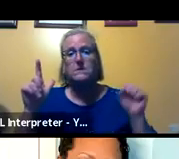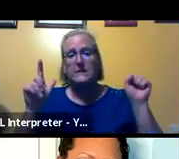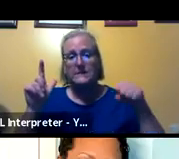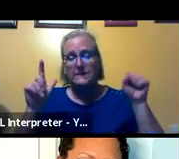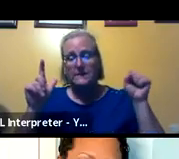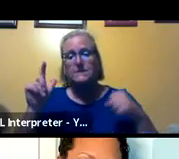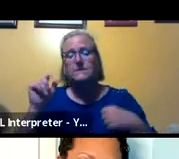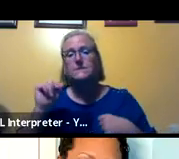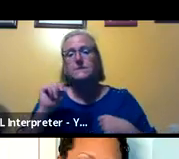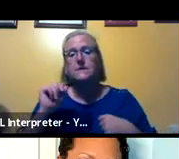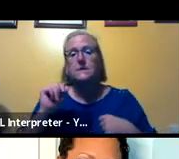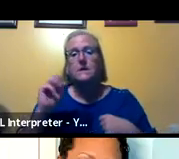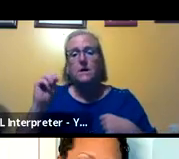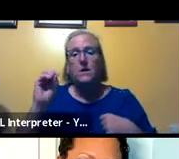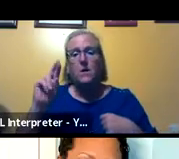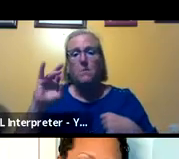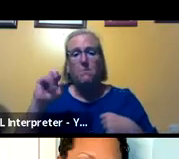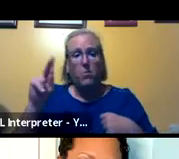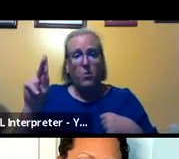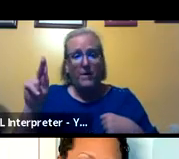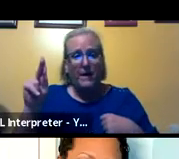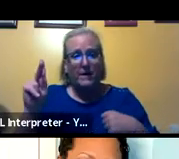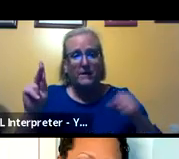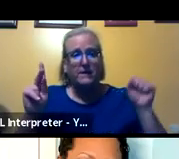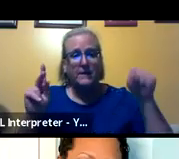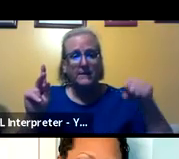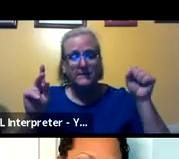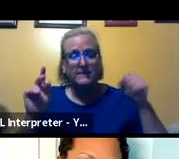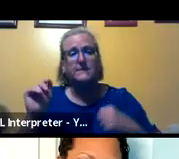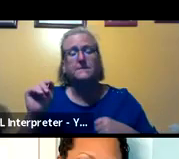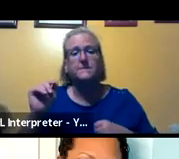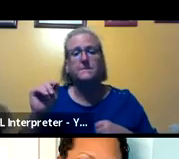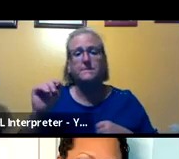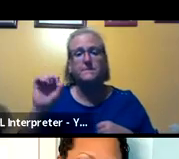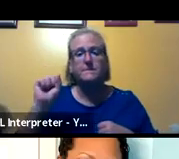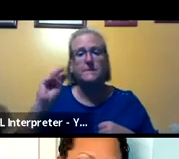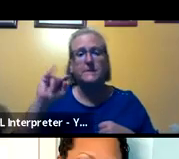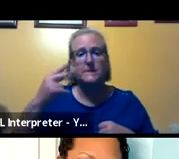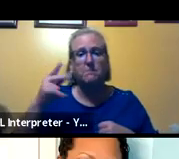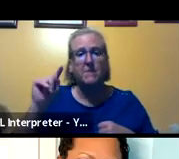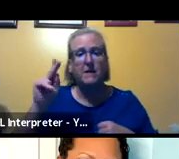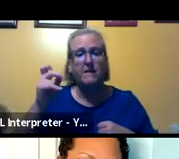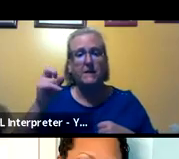yes. Moriak? Monica Moriak, yes. Mrs. Smith-Tucker?